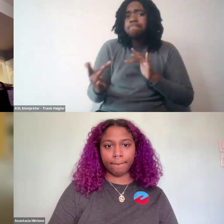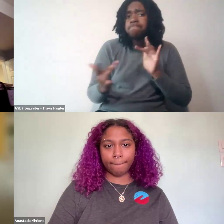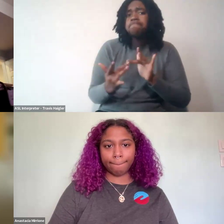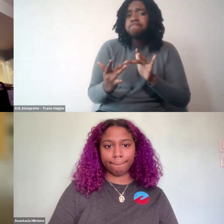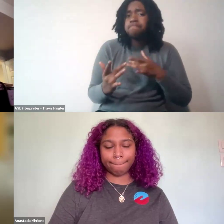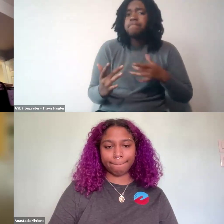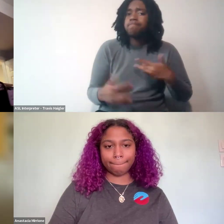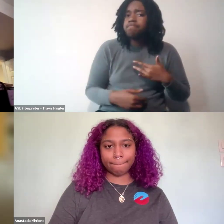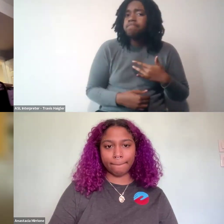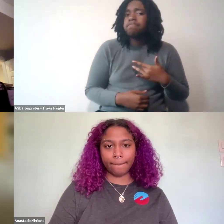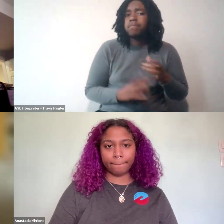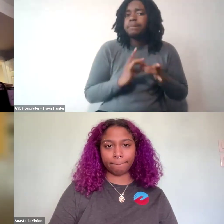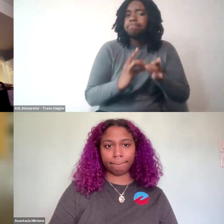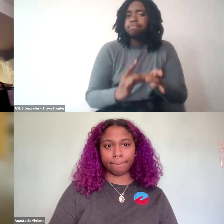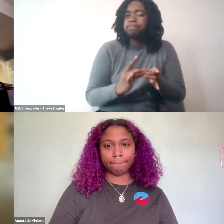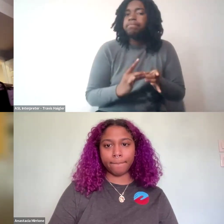well.